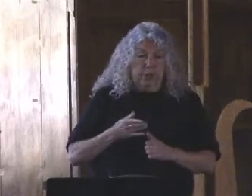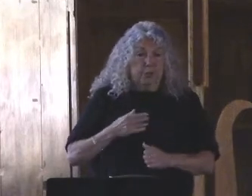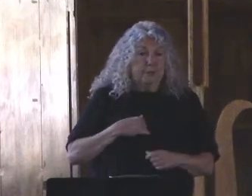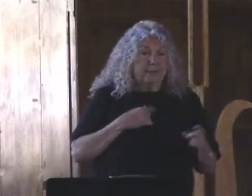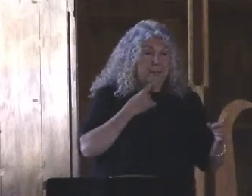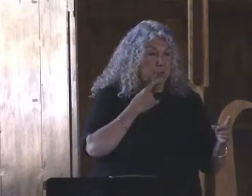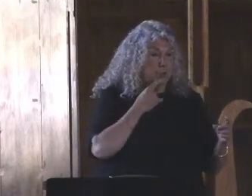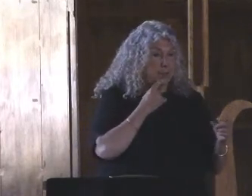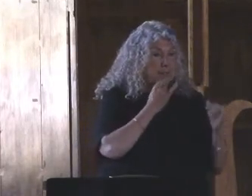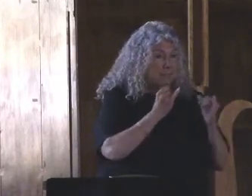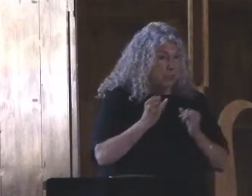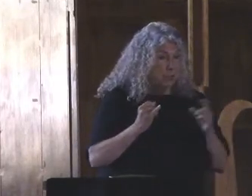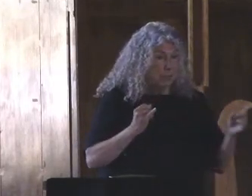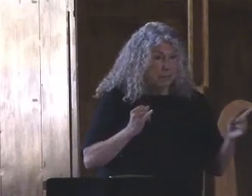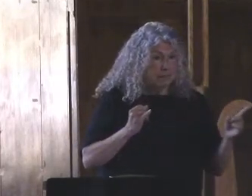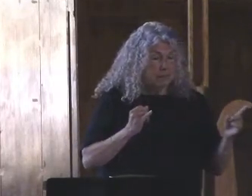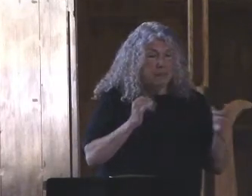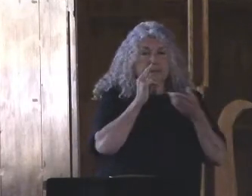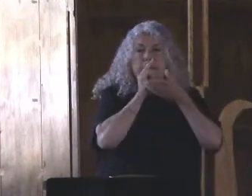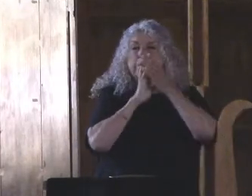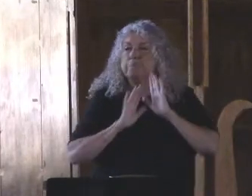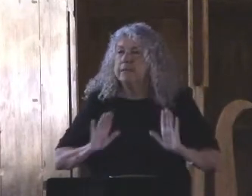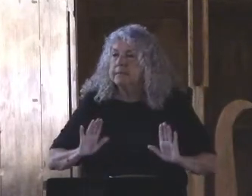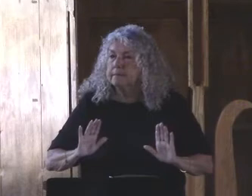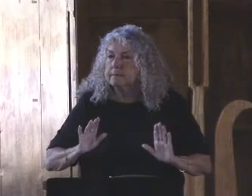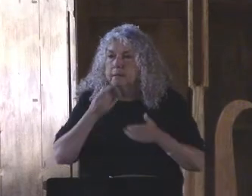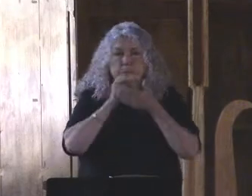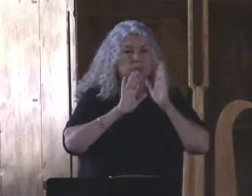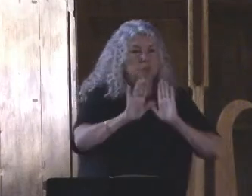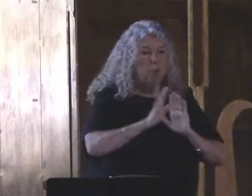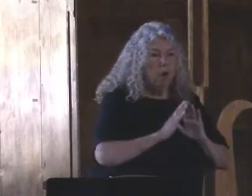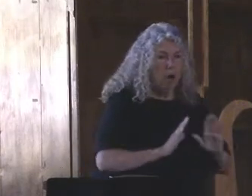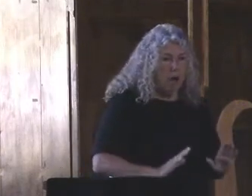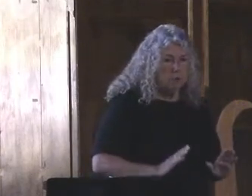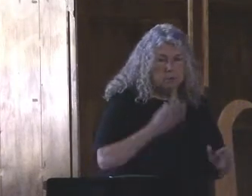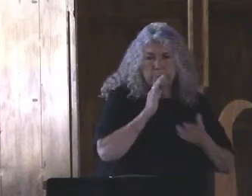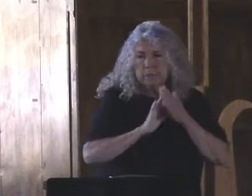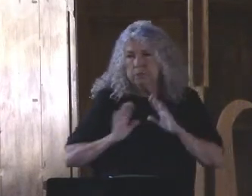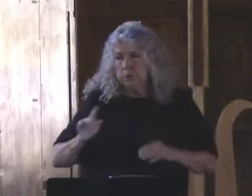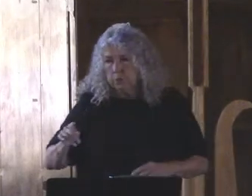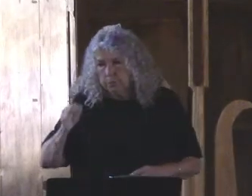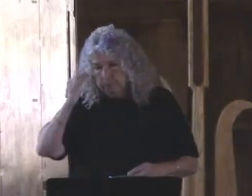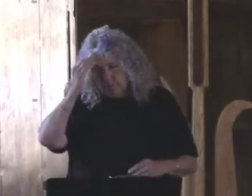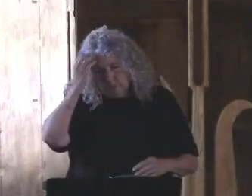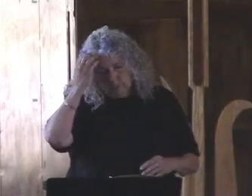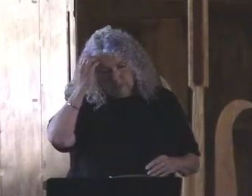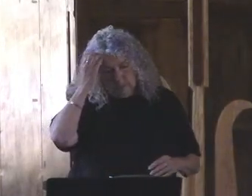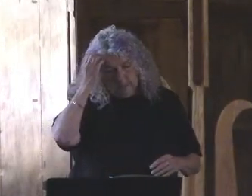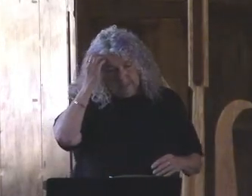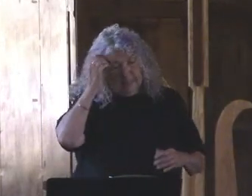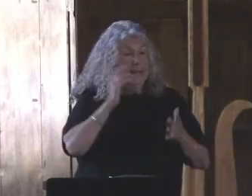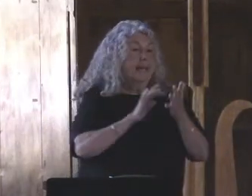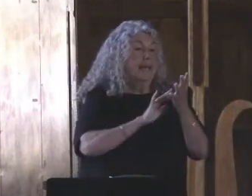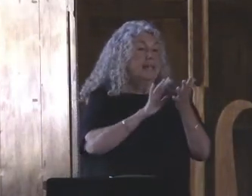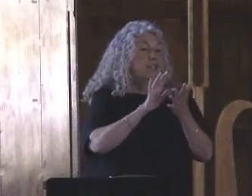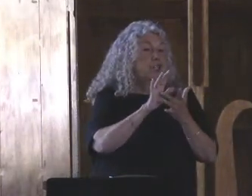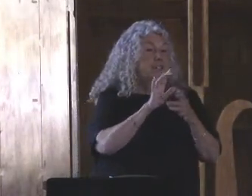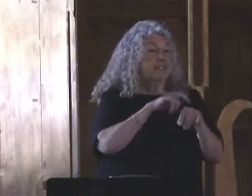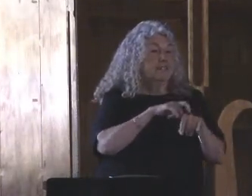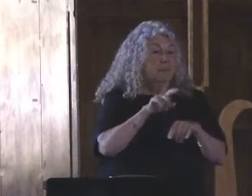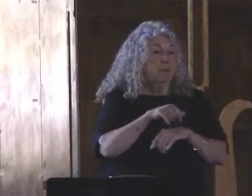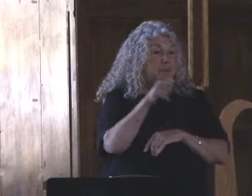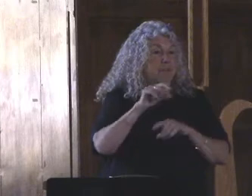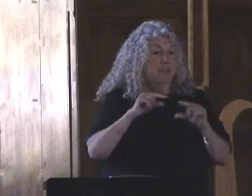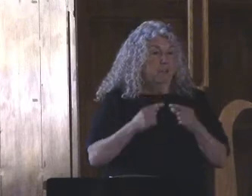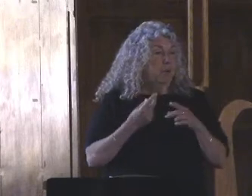say to people you meet is peace. Peace to this house, peace to you. In Jesus' time, there was